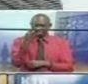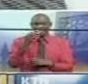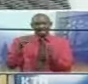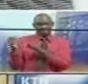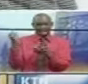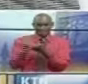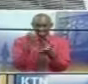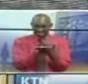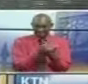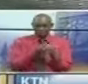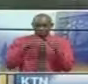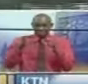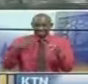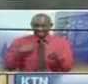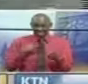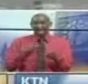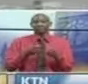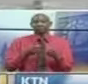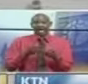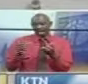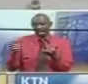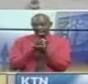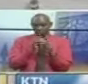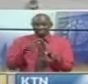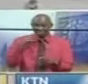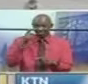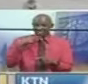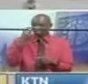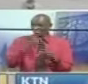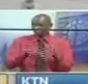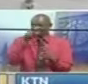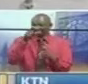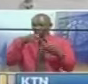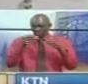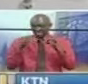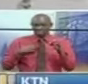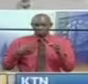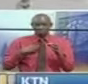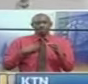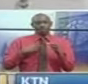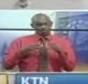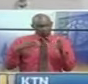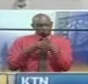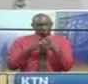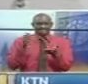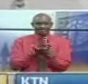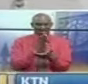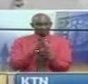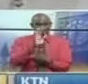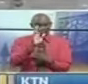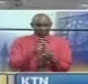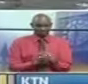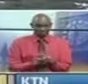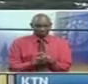2 accountants and 10 clerical officers in a move deemed to be an attempt to curb corruption in the department.